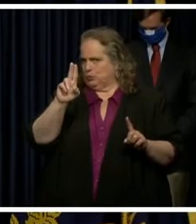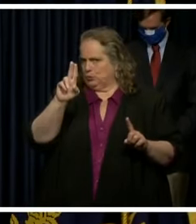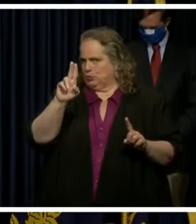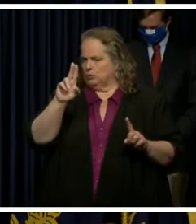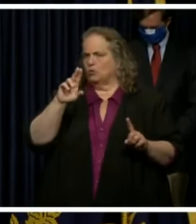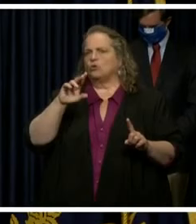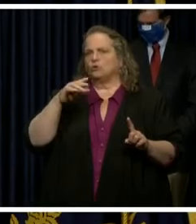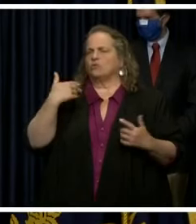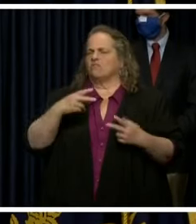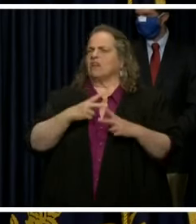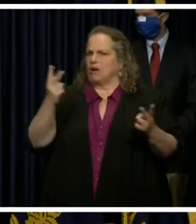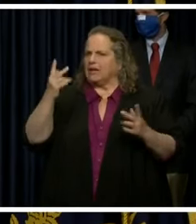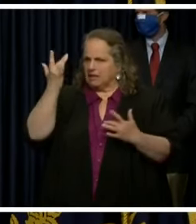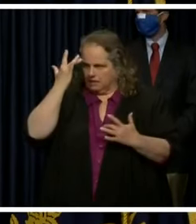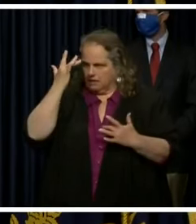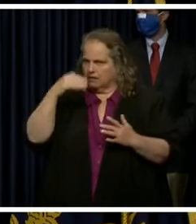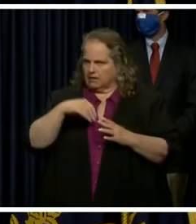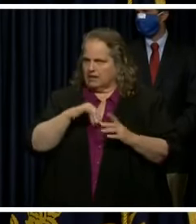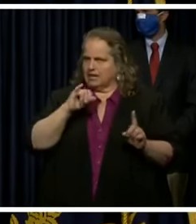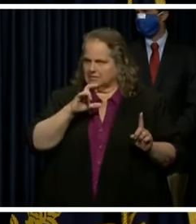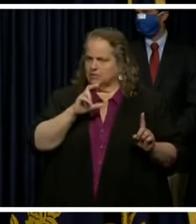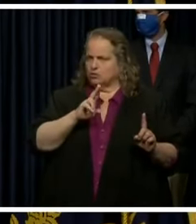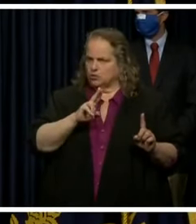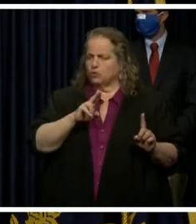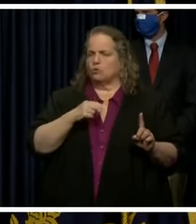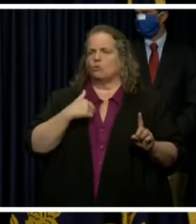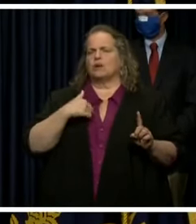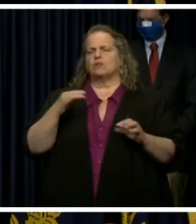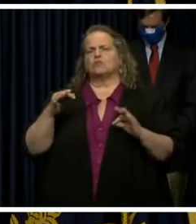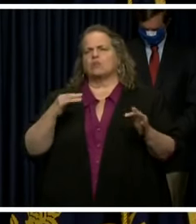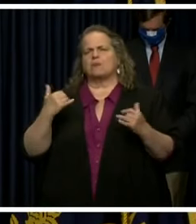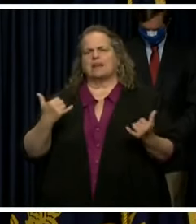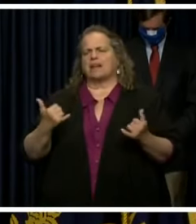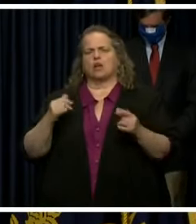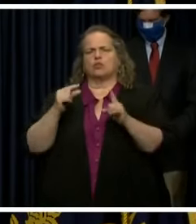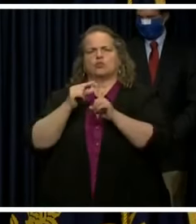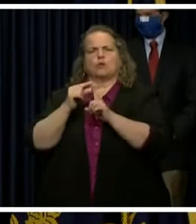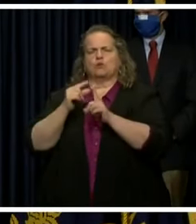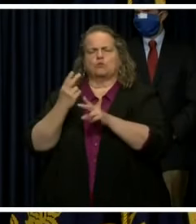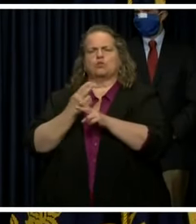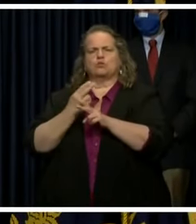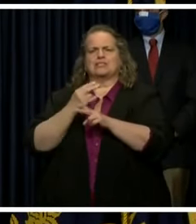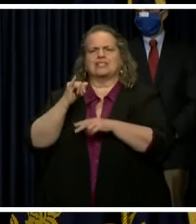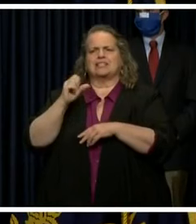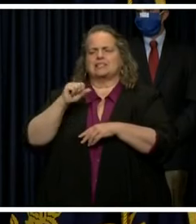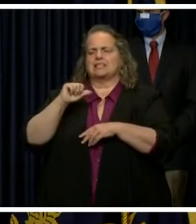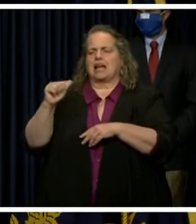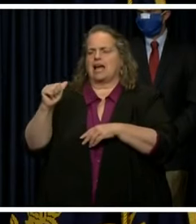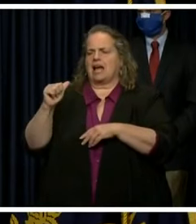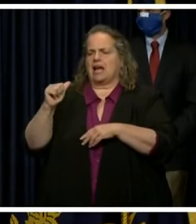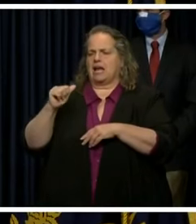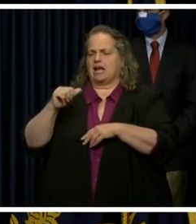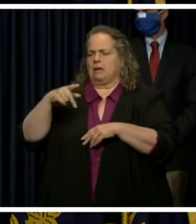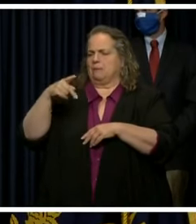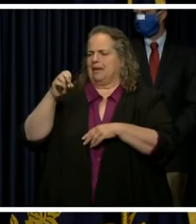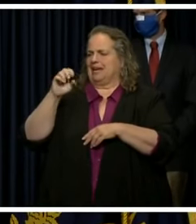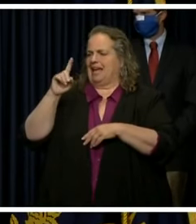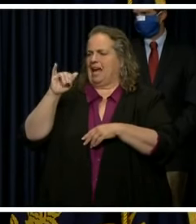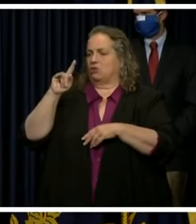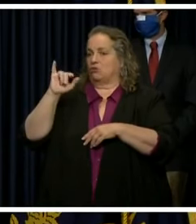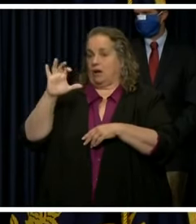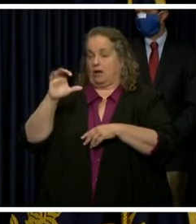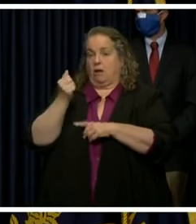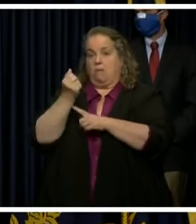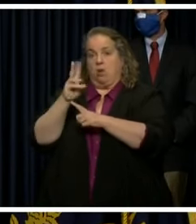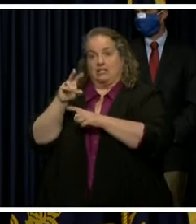care unit with what we're describing now, or the terminology being used, is a pediatric multi-system